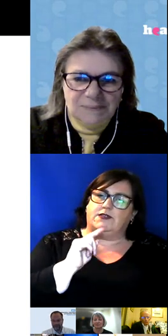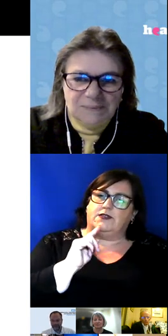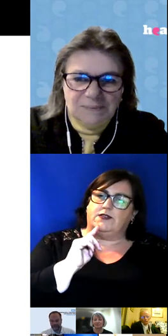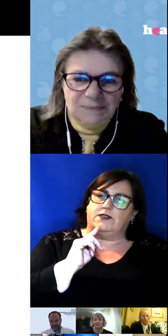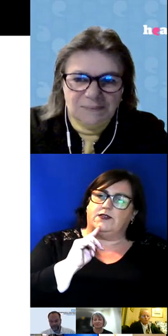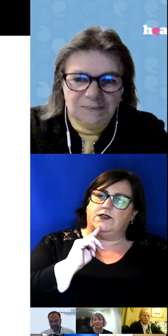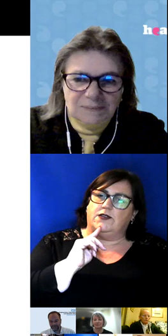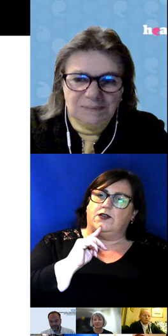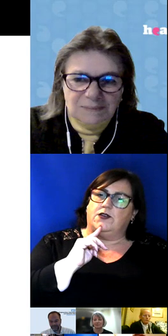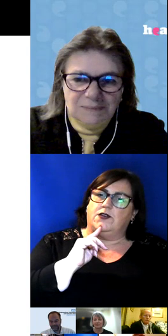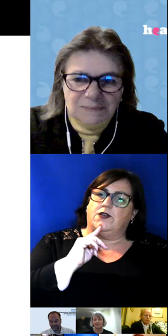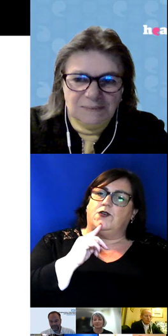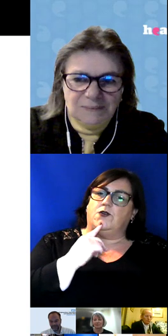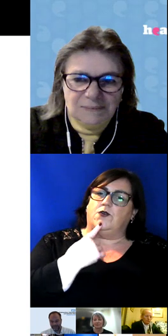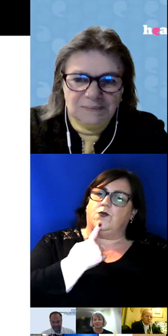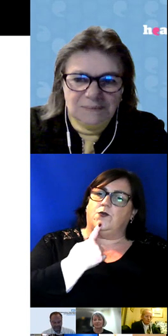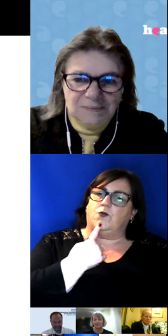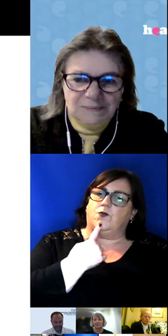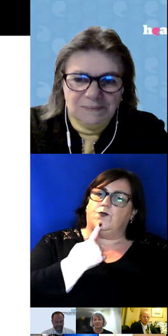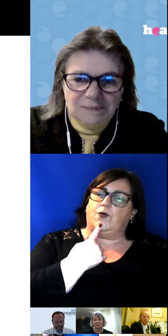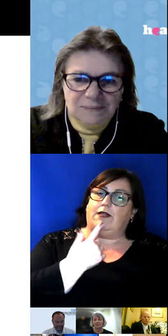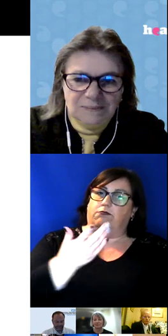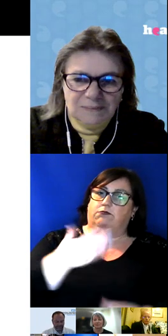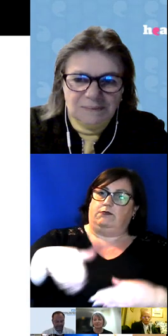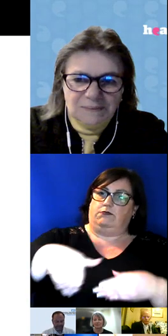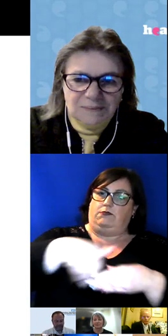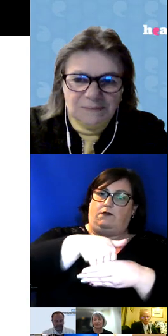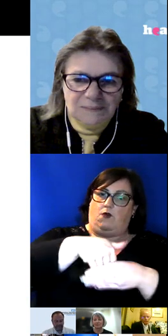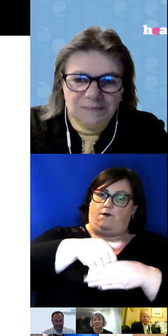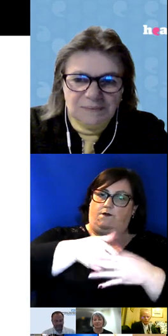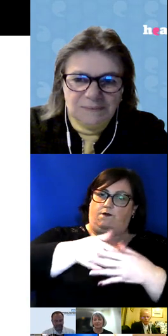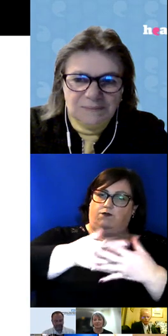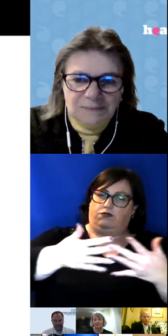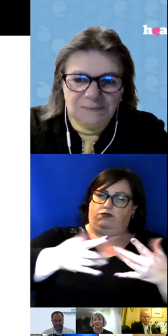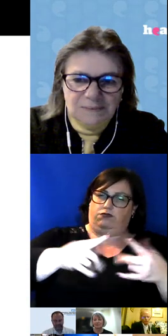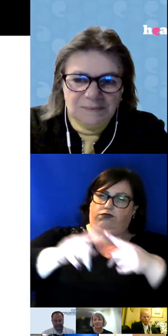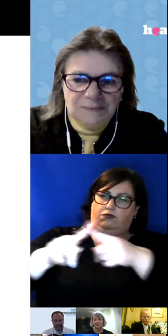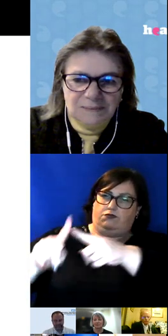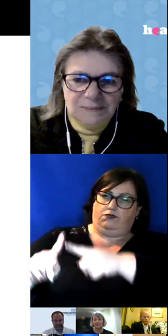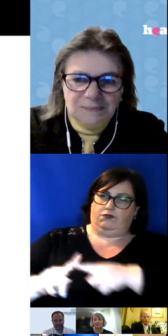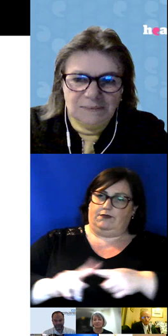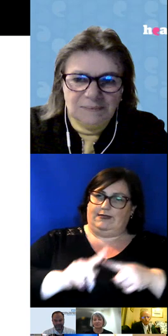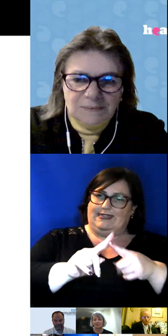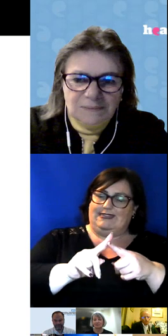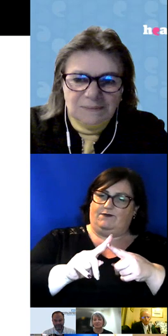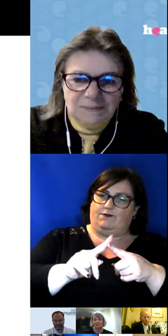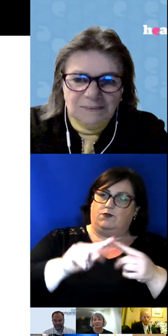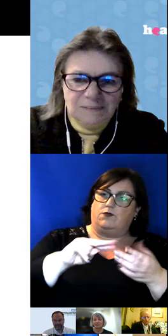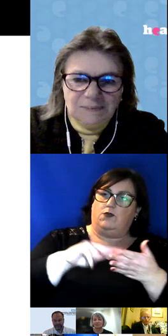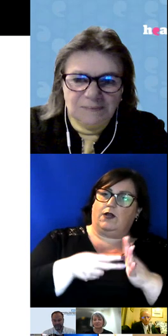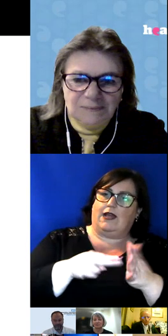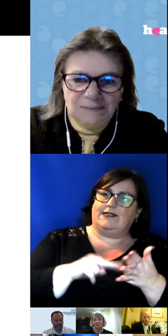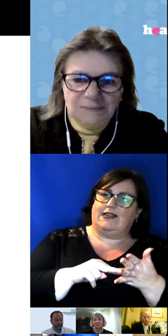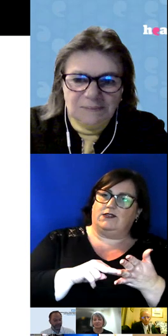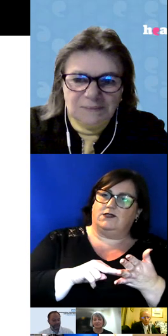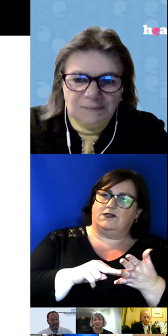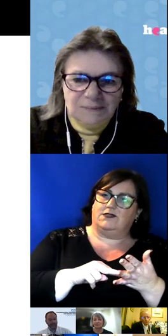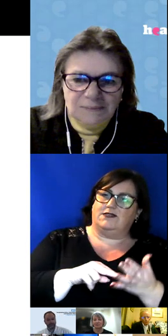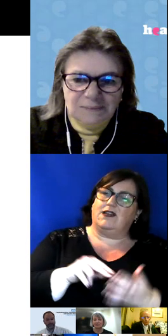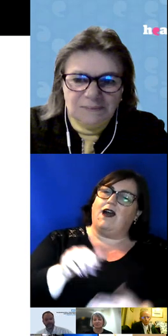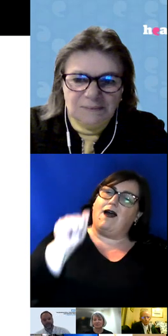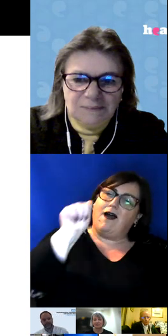cohesive approach in terms of the various organisations working at place-based levels, I'm very aware that